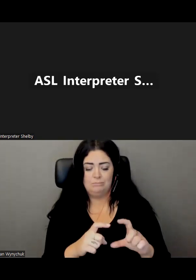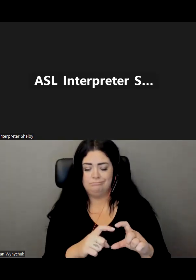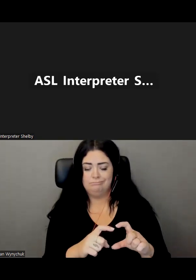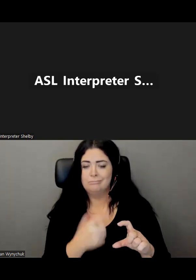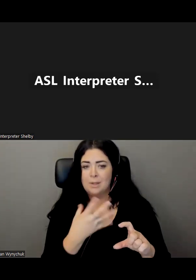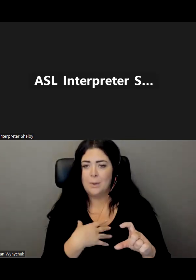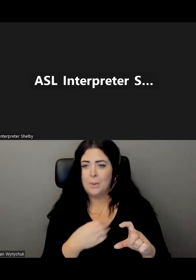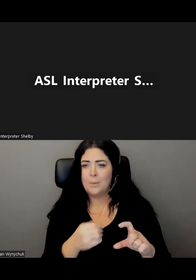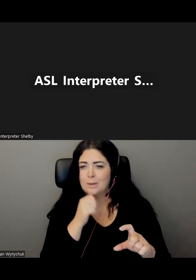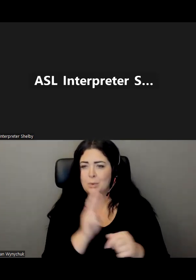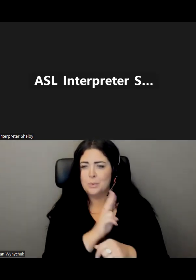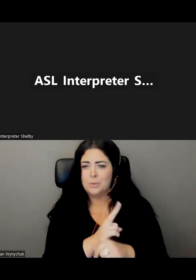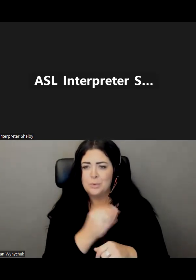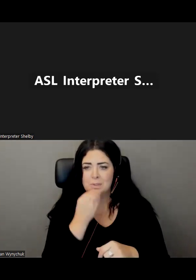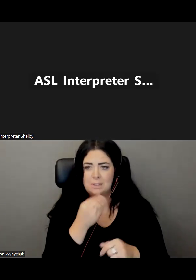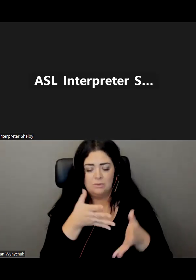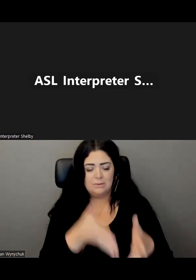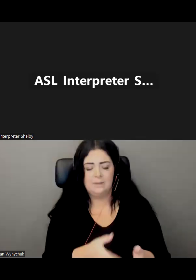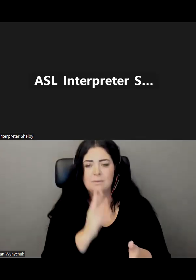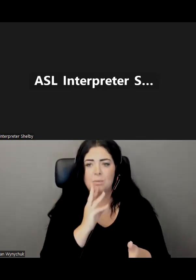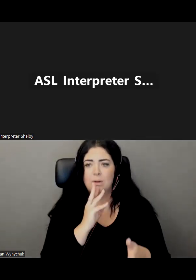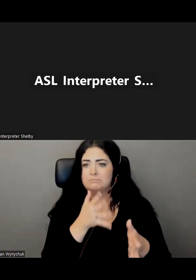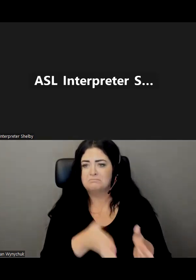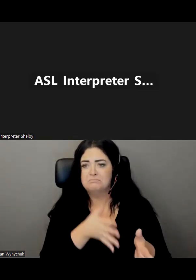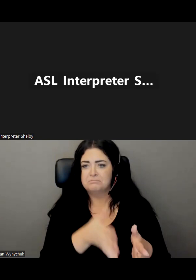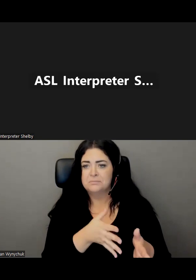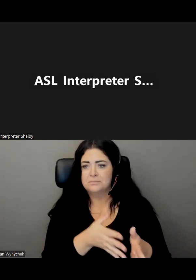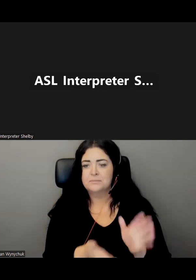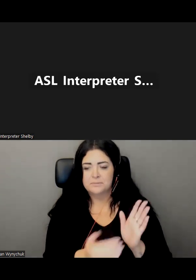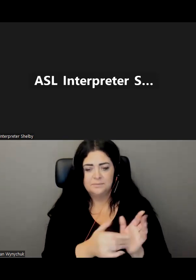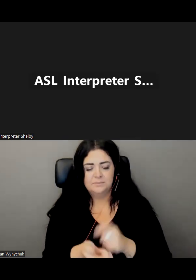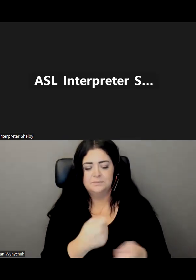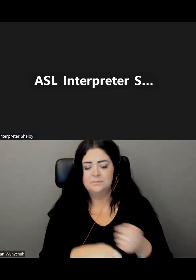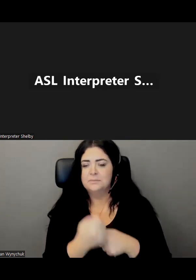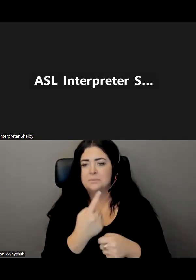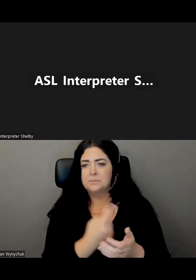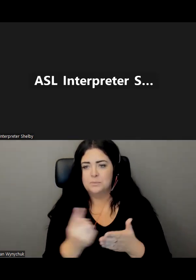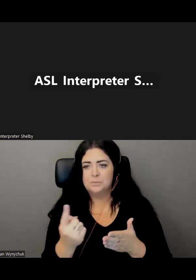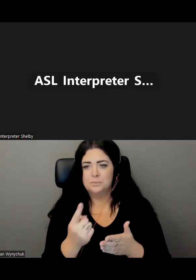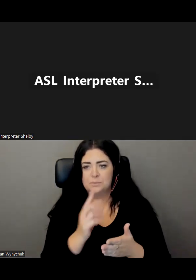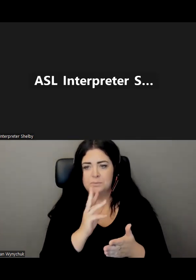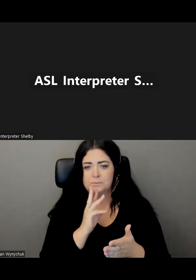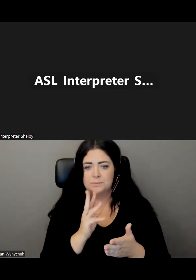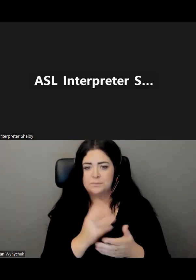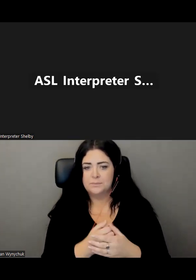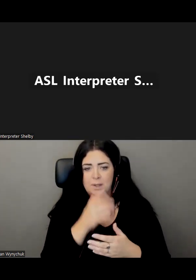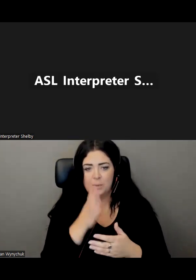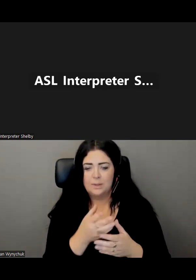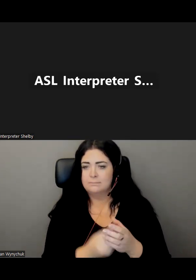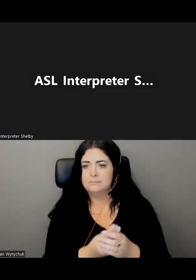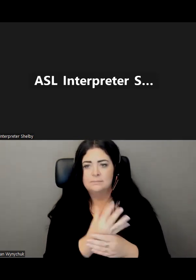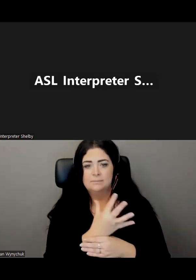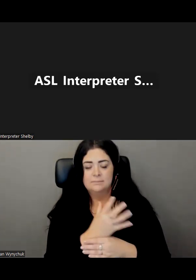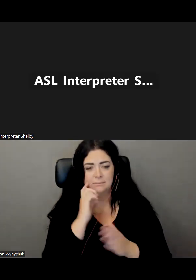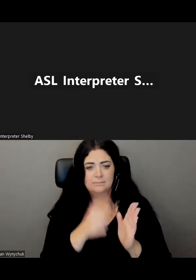anyway into some water and just let it go. The only thing you need to remember is to change that water out once a week. And other than that, they will just take off and you can